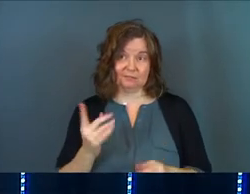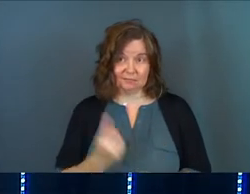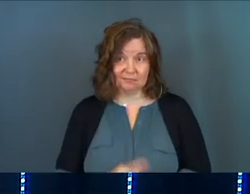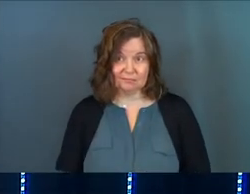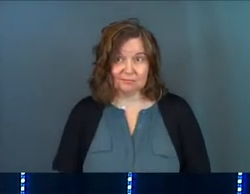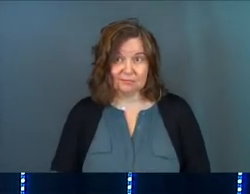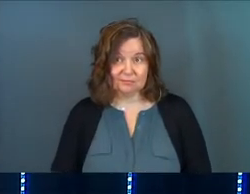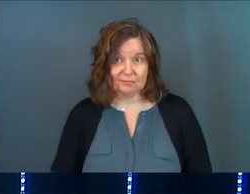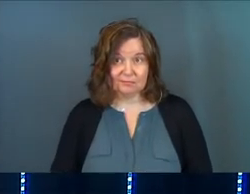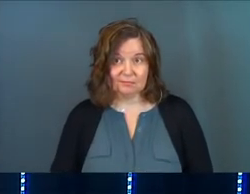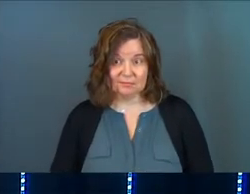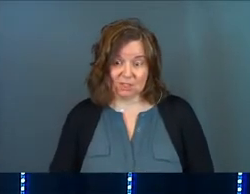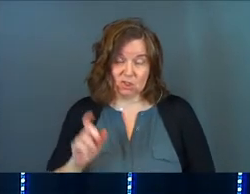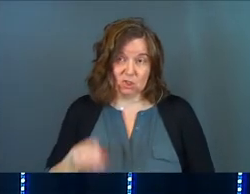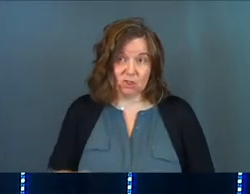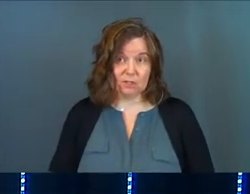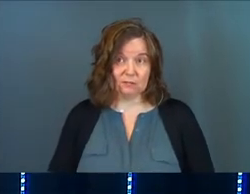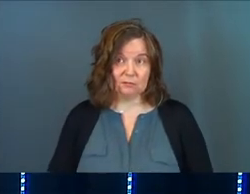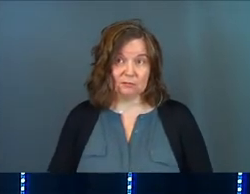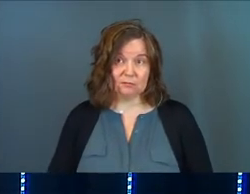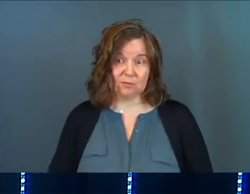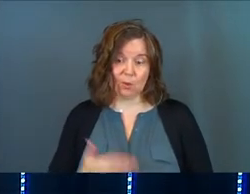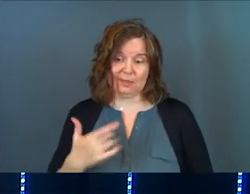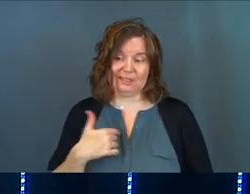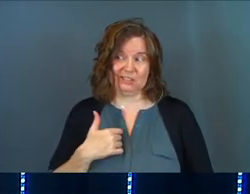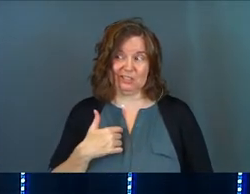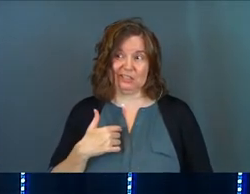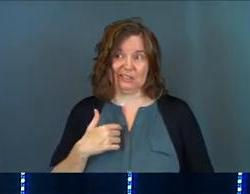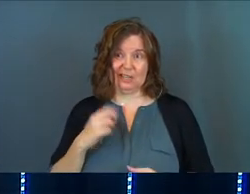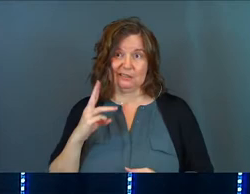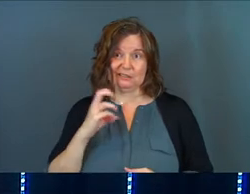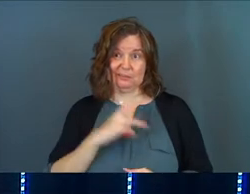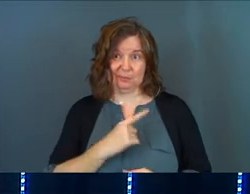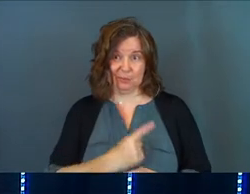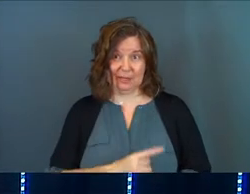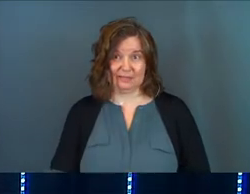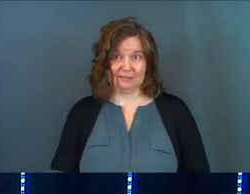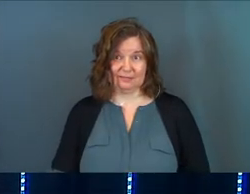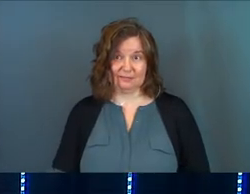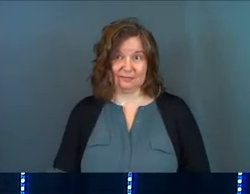is it not? It should, or things just got creepy, right?